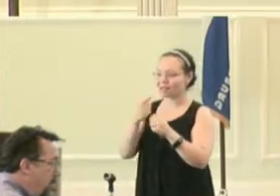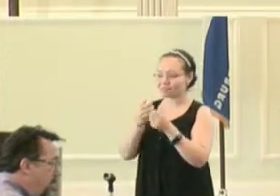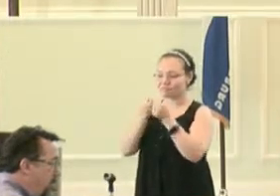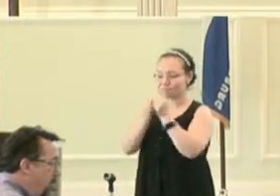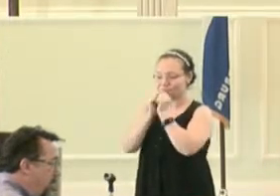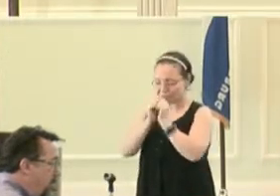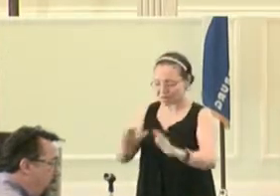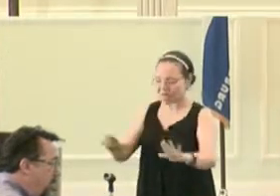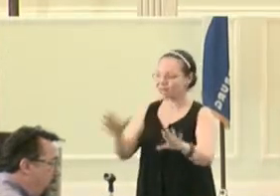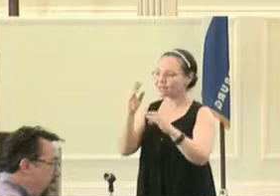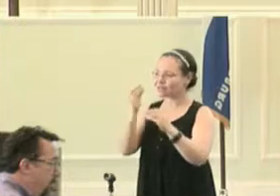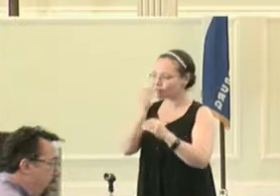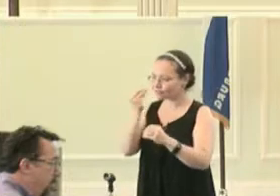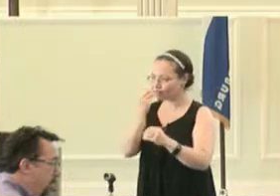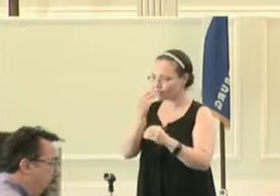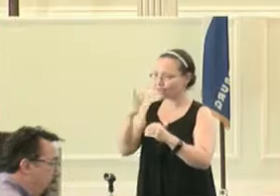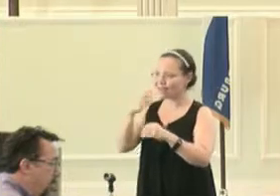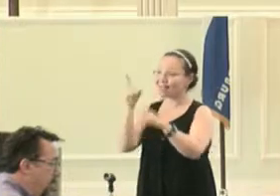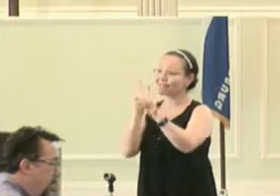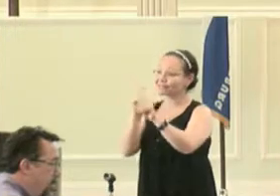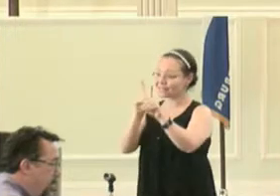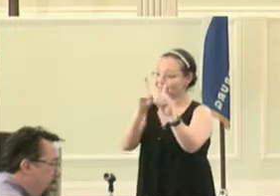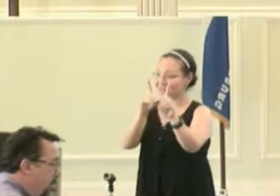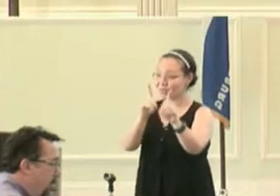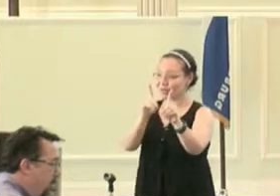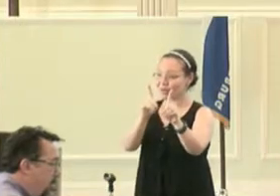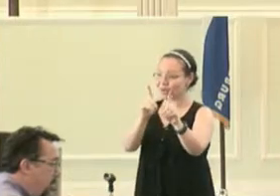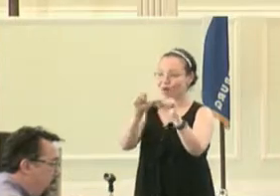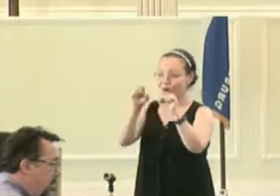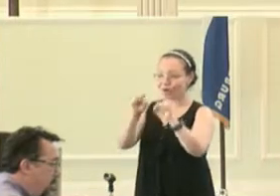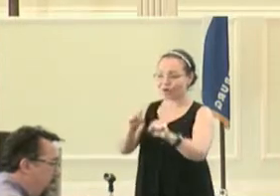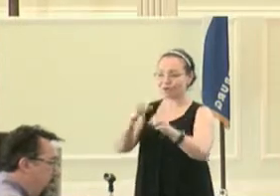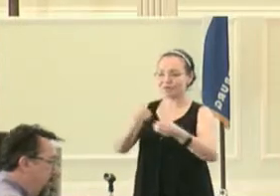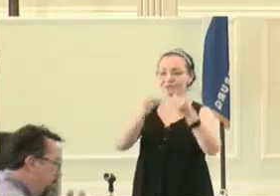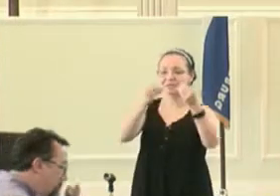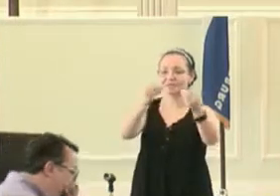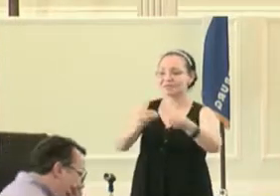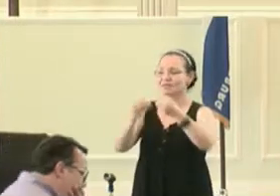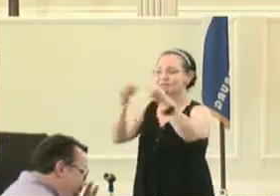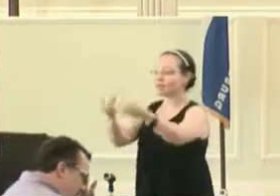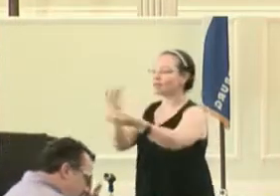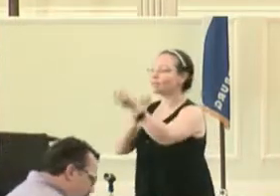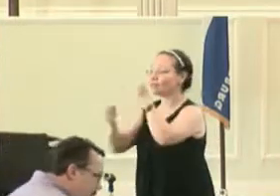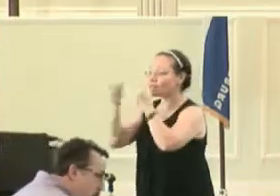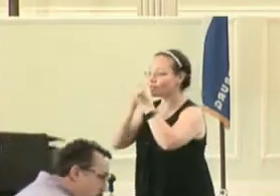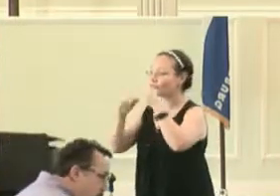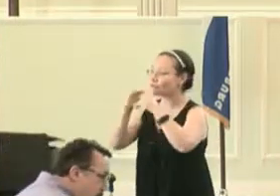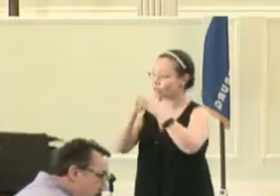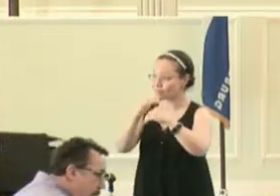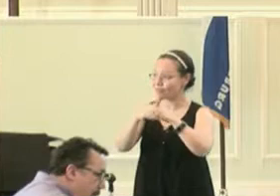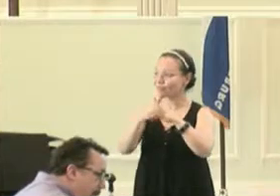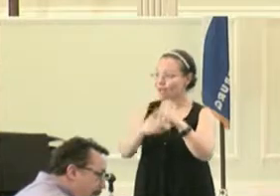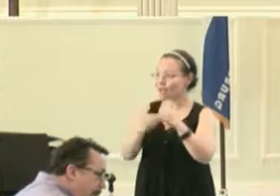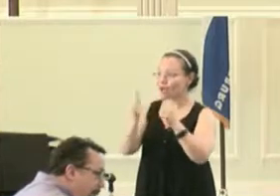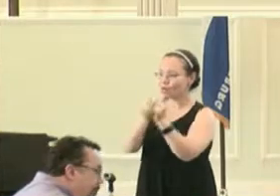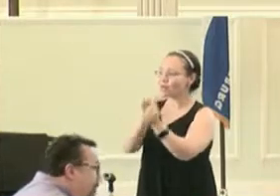food. And the disciples were able to pass out the food to everybody that was there. And